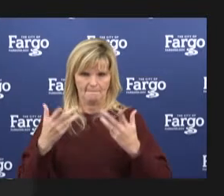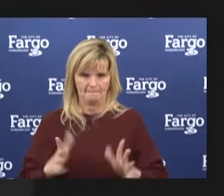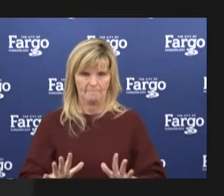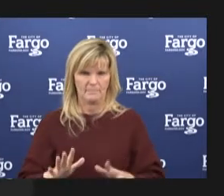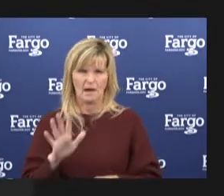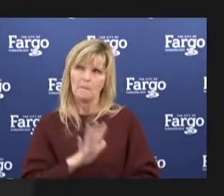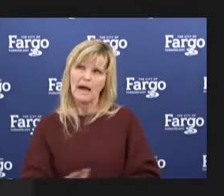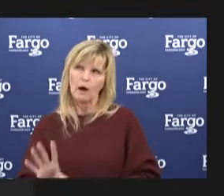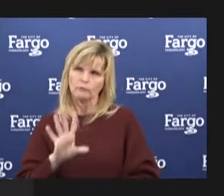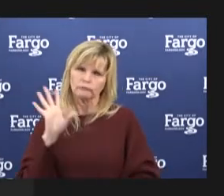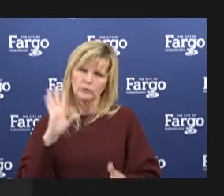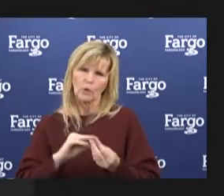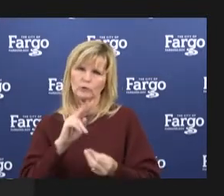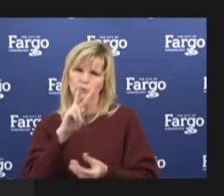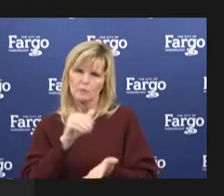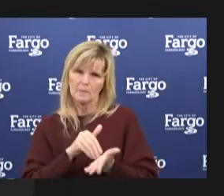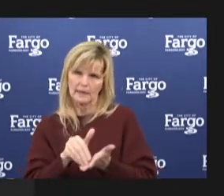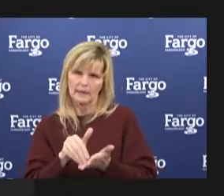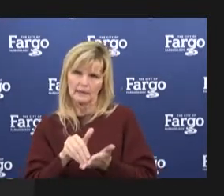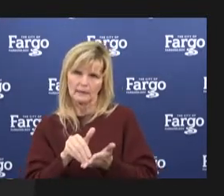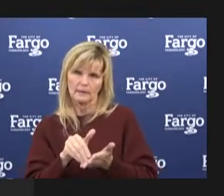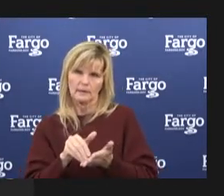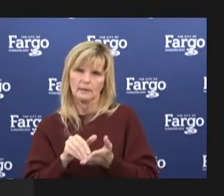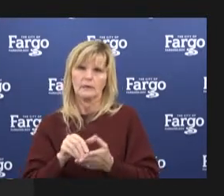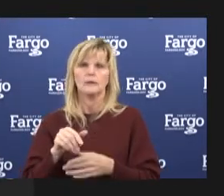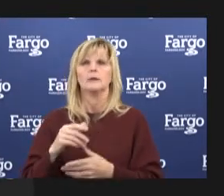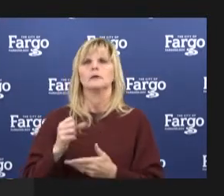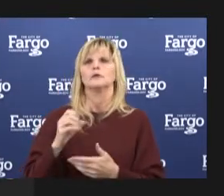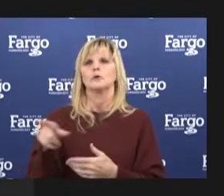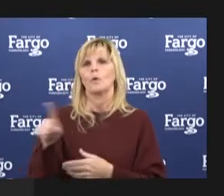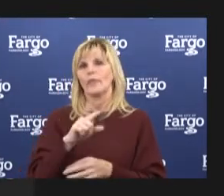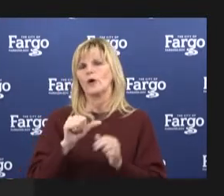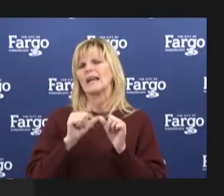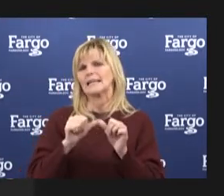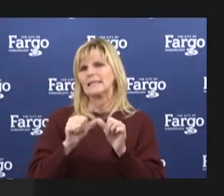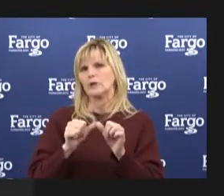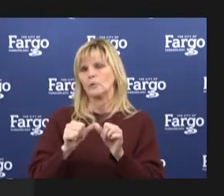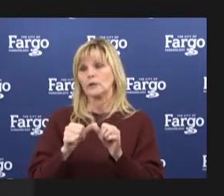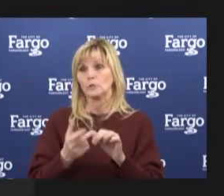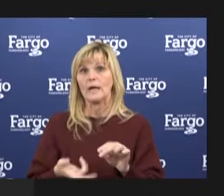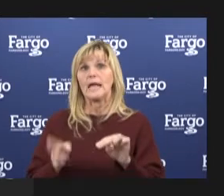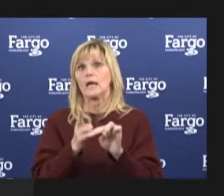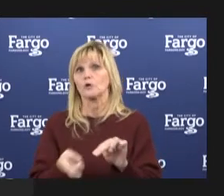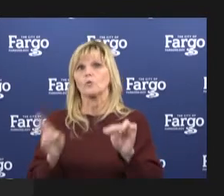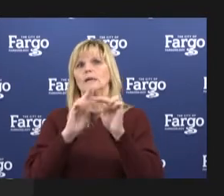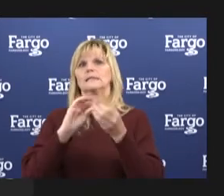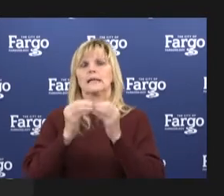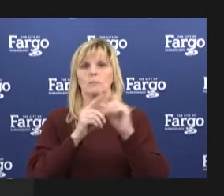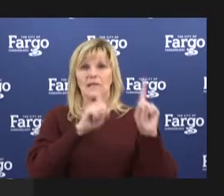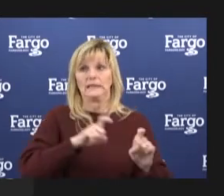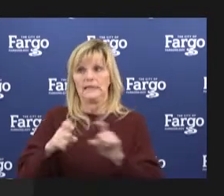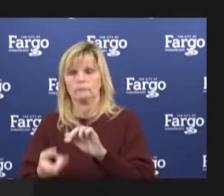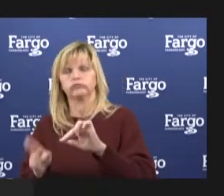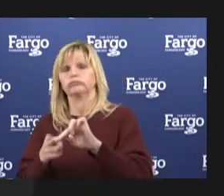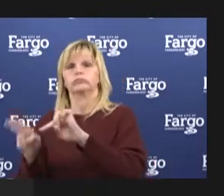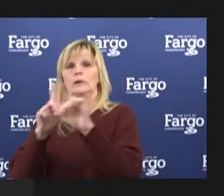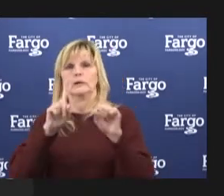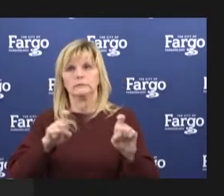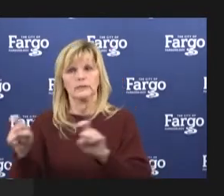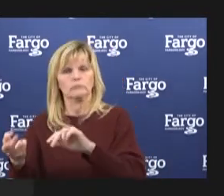2 million ratio, and that they're continuing to increase testing in the community as well. We currently have